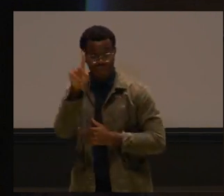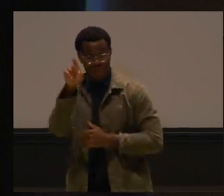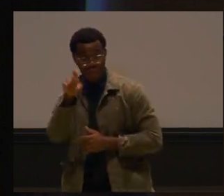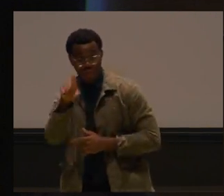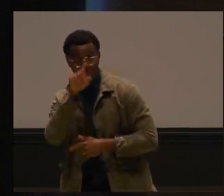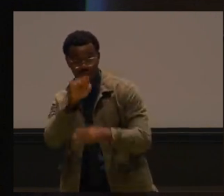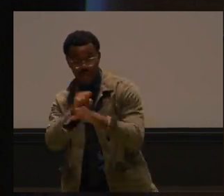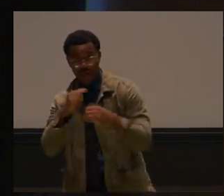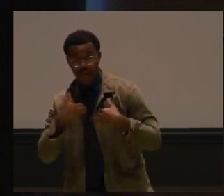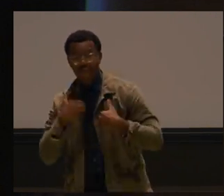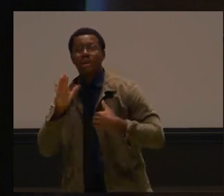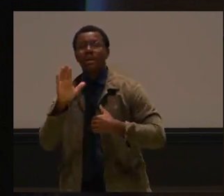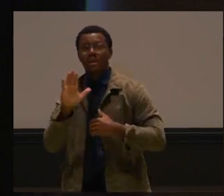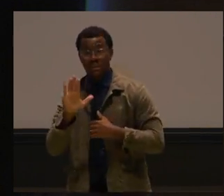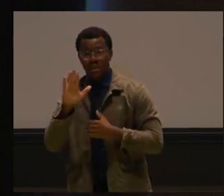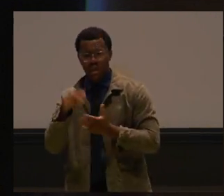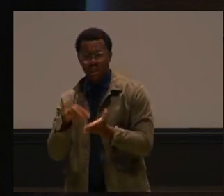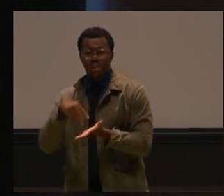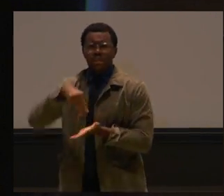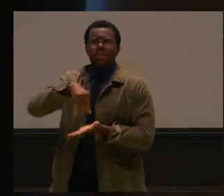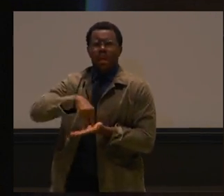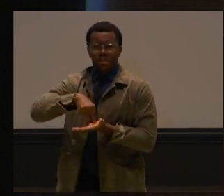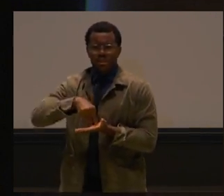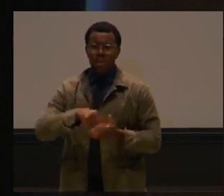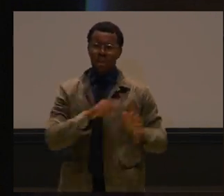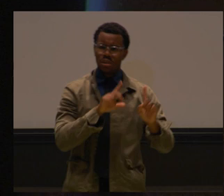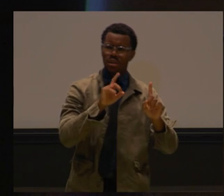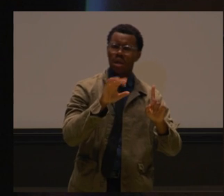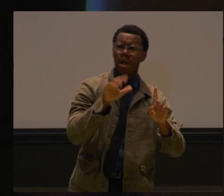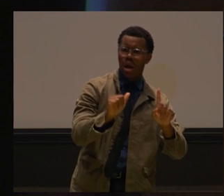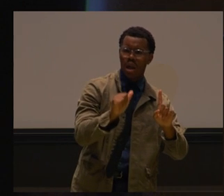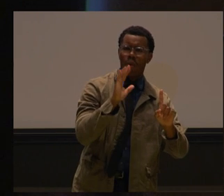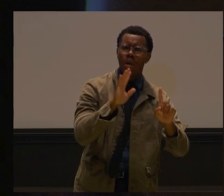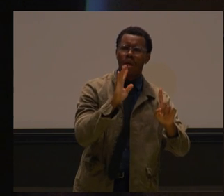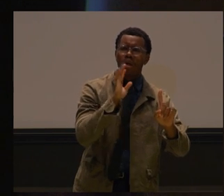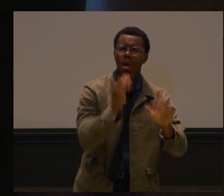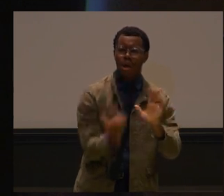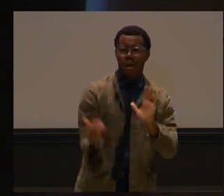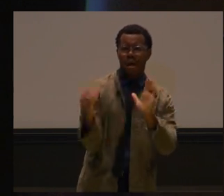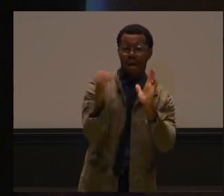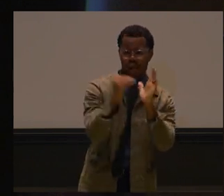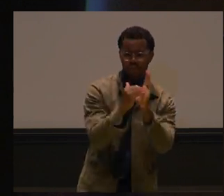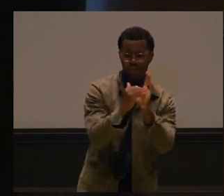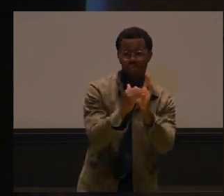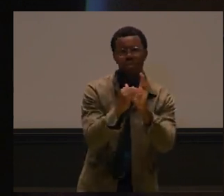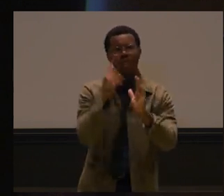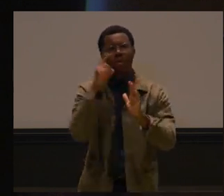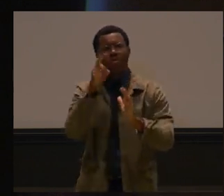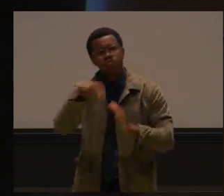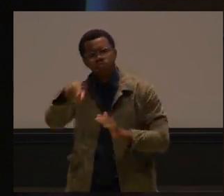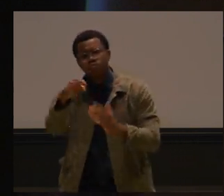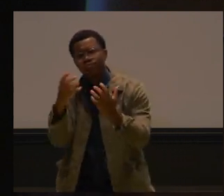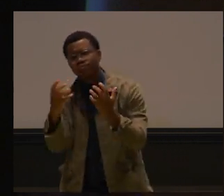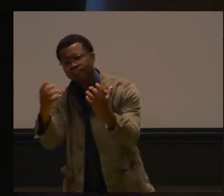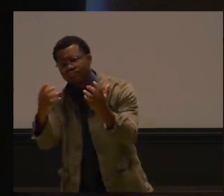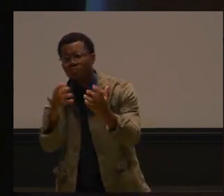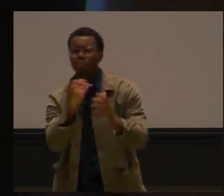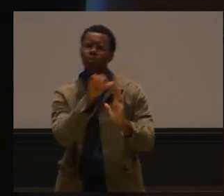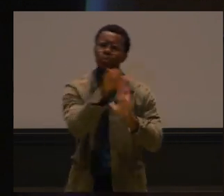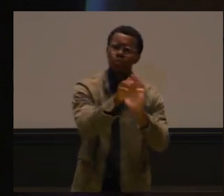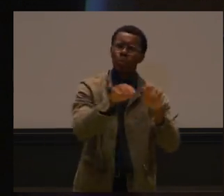you ask it. And Donna will repeat the question for the benefit of the audience, both here and those watching